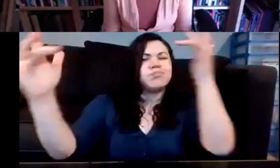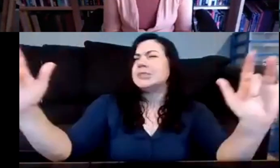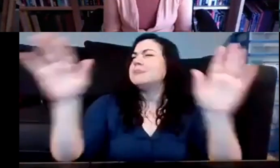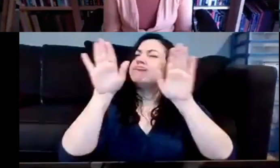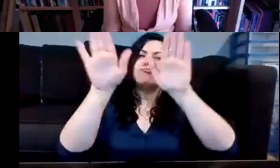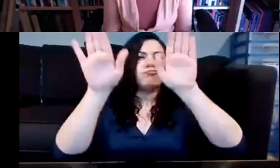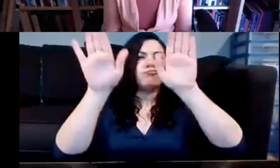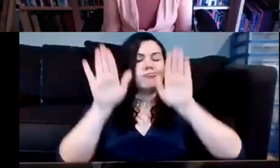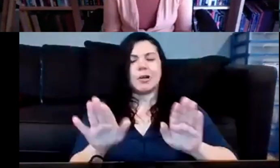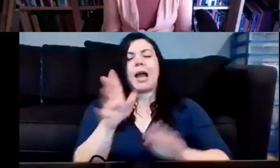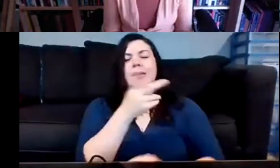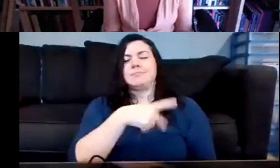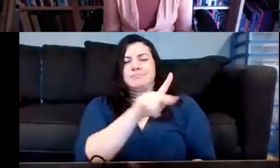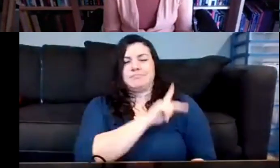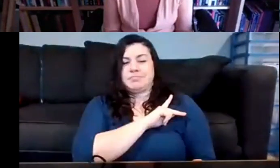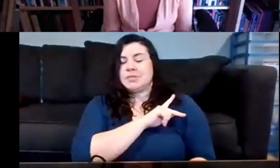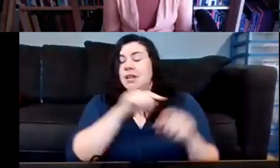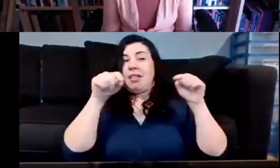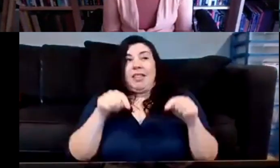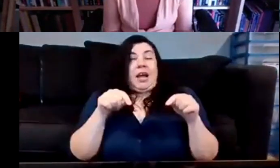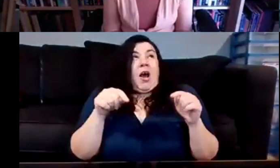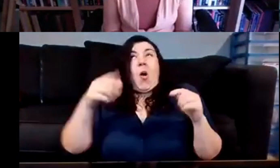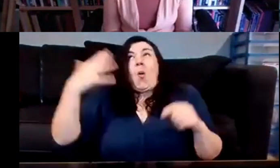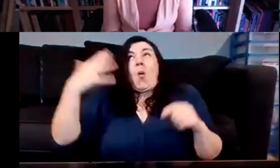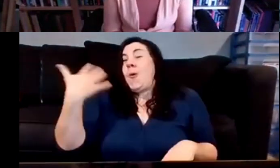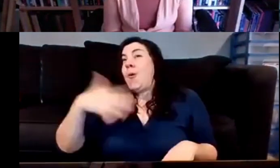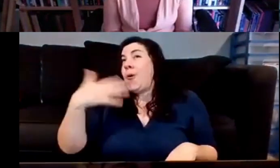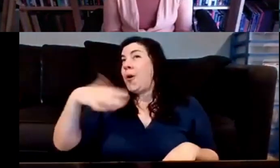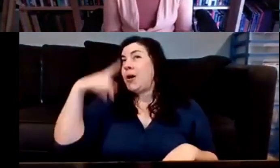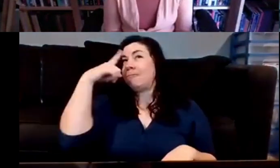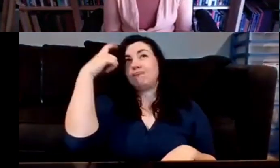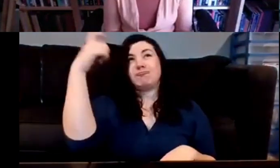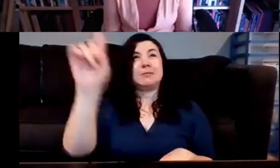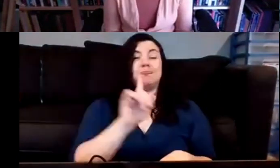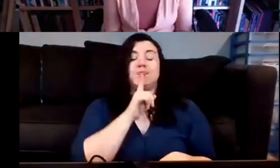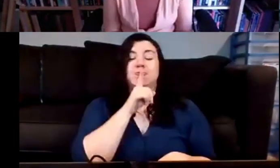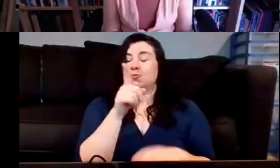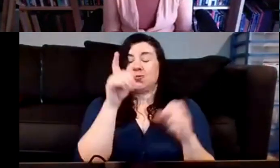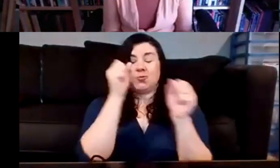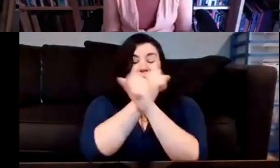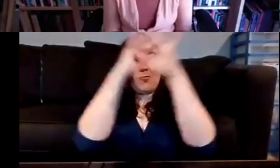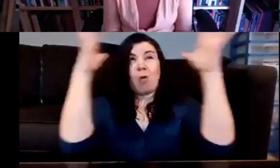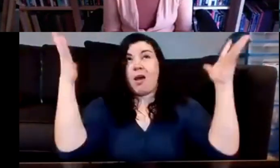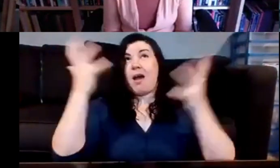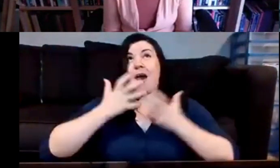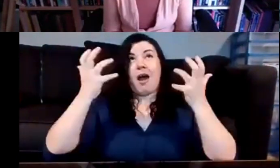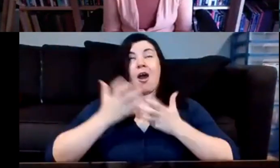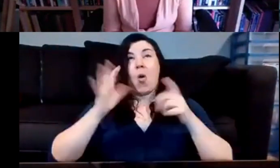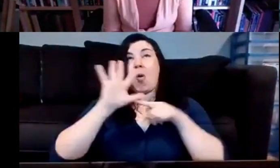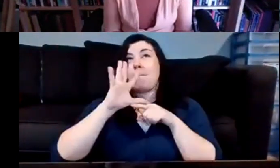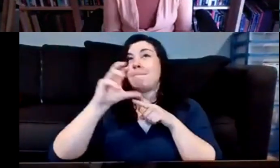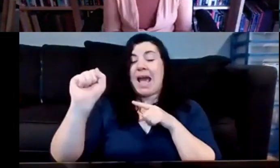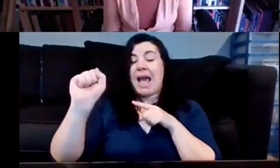me today. This is actually a dream come true for me. You don't even know, like it is amazing to be in conversation with all of